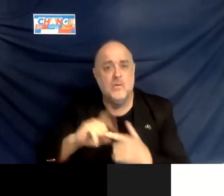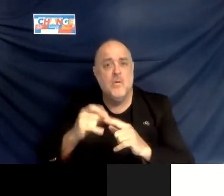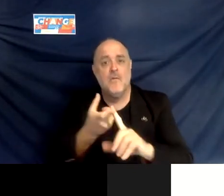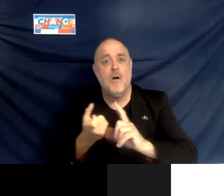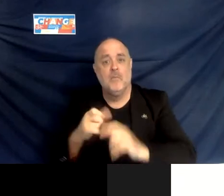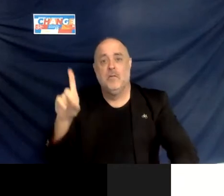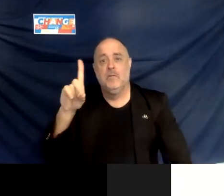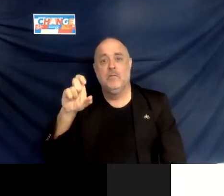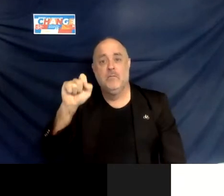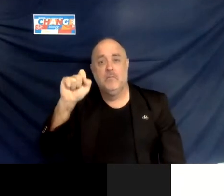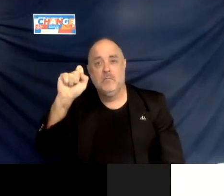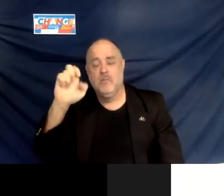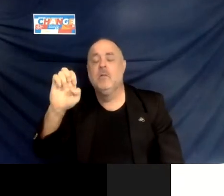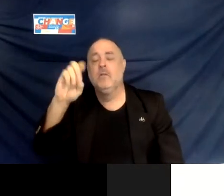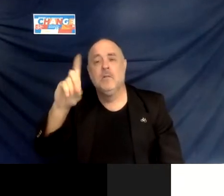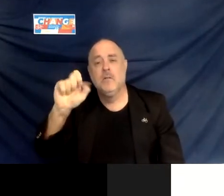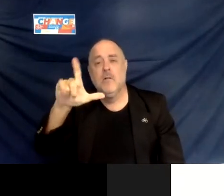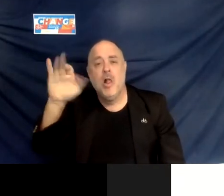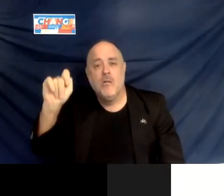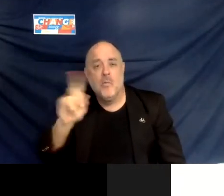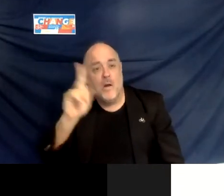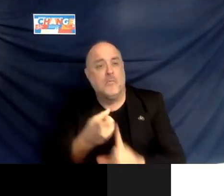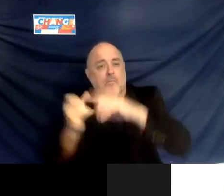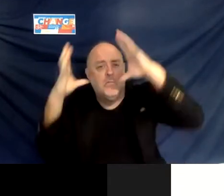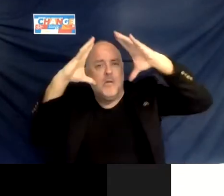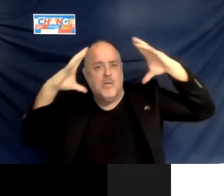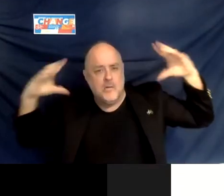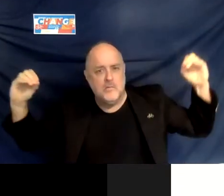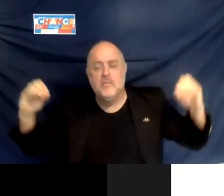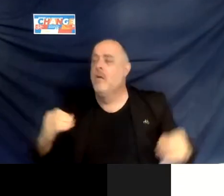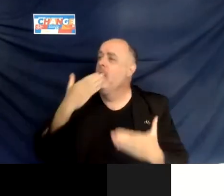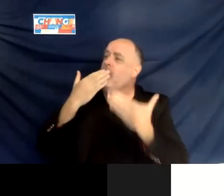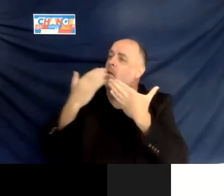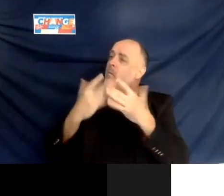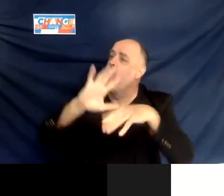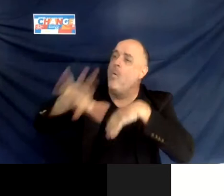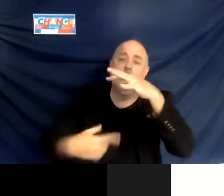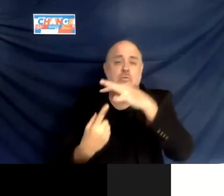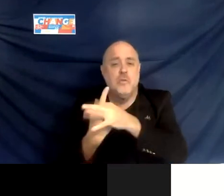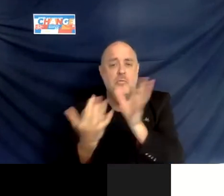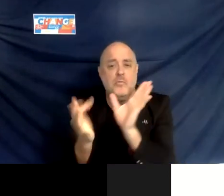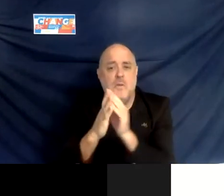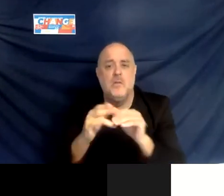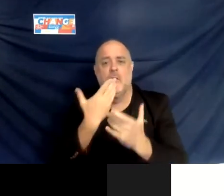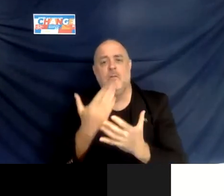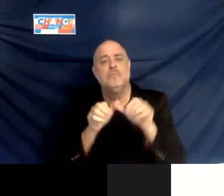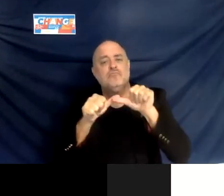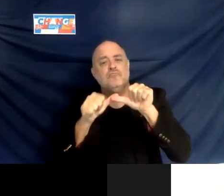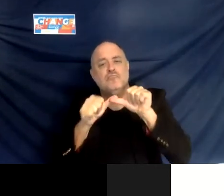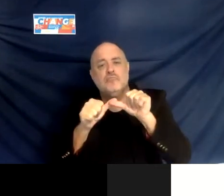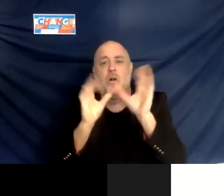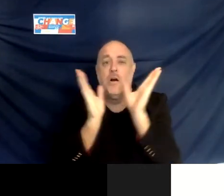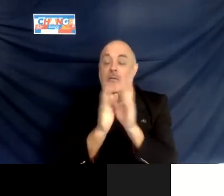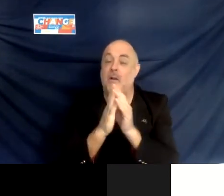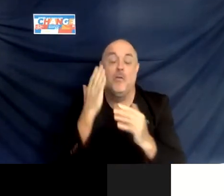in Delft in the Netherlands. First, a huge thank you to all of you for joining us today and throughout the event, for being here. We know that